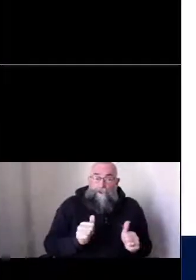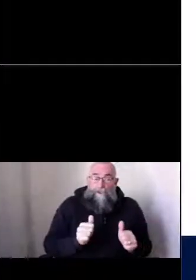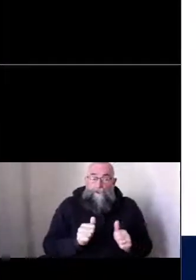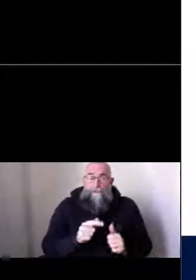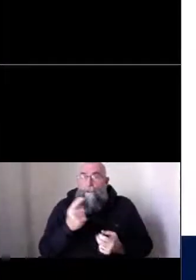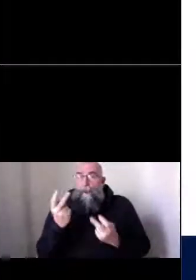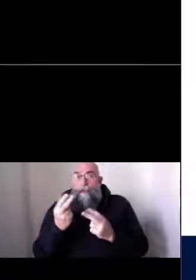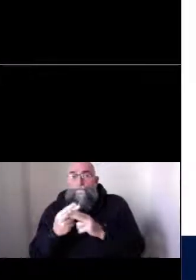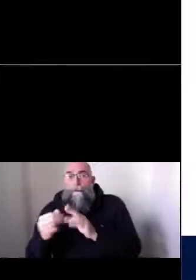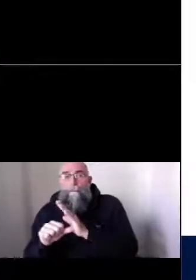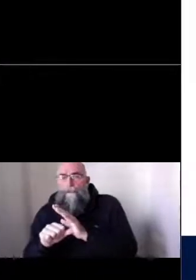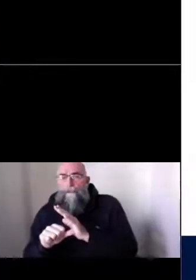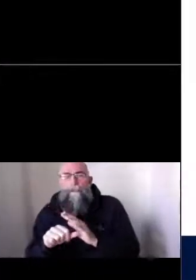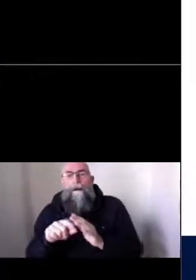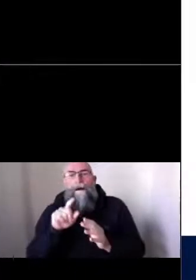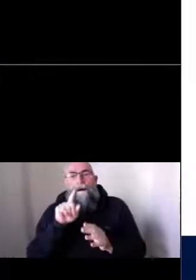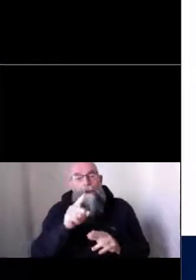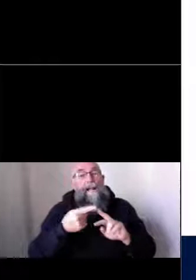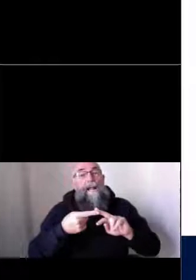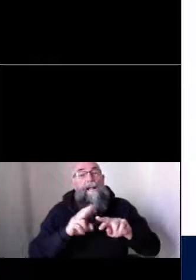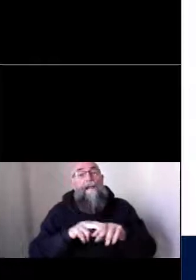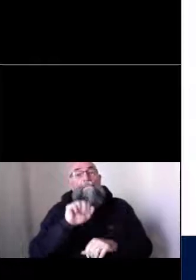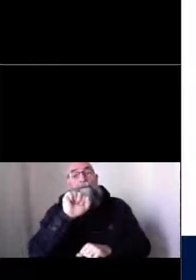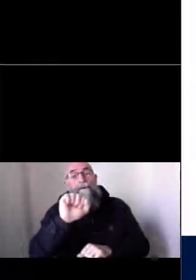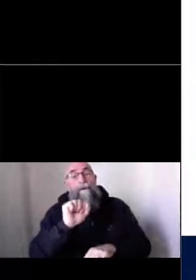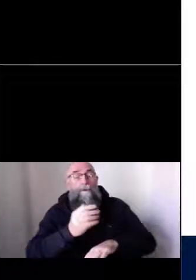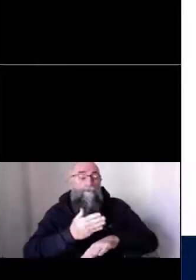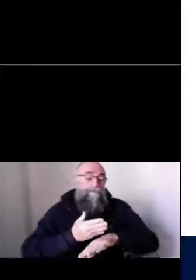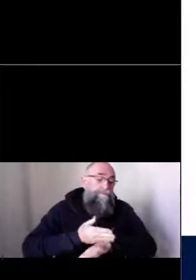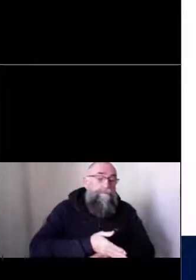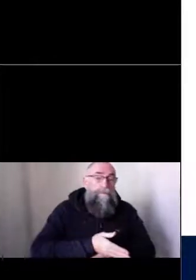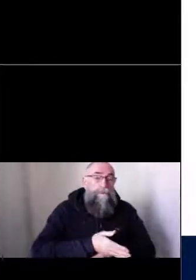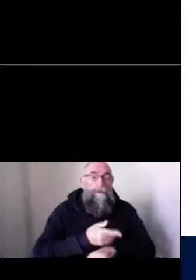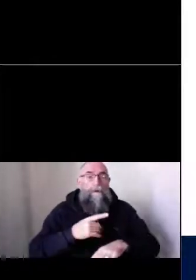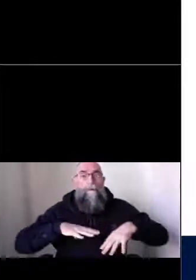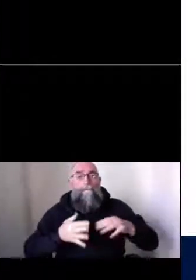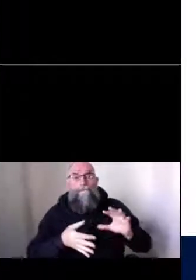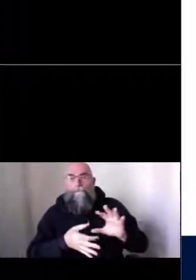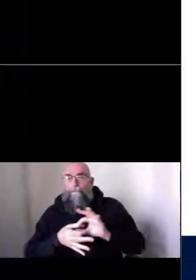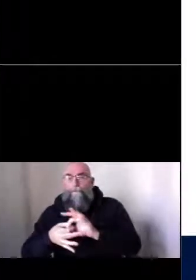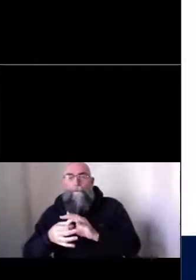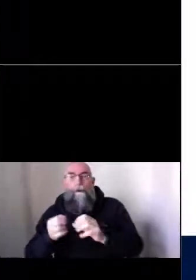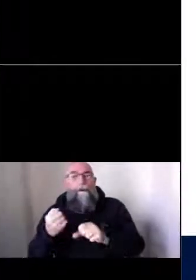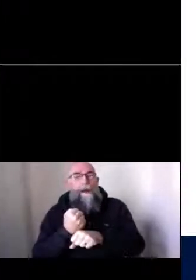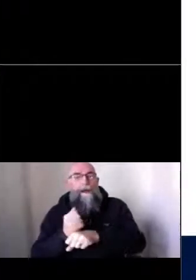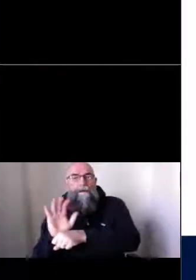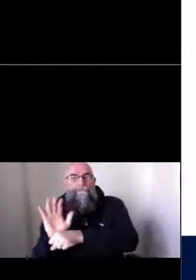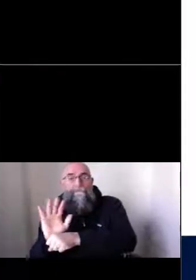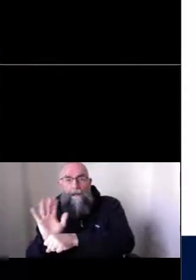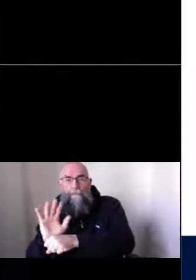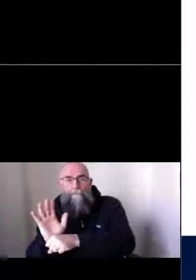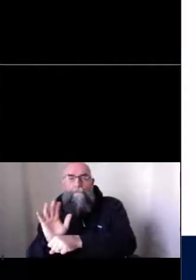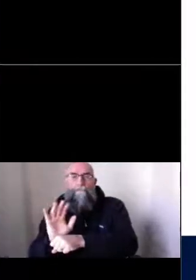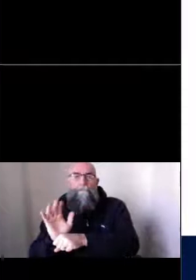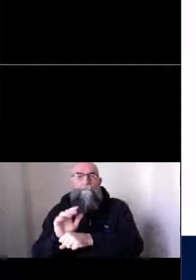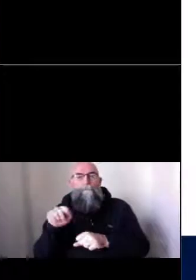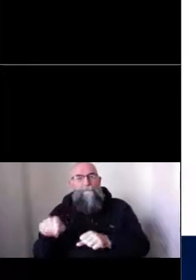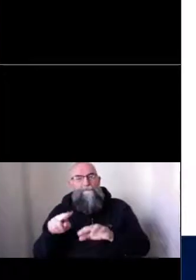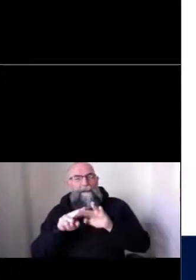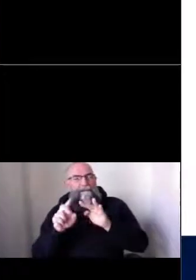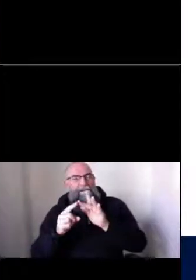your work is screen or film based, not including things like visual arts that's a film-based kind